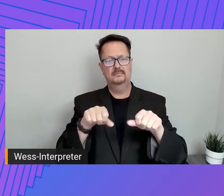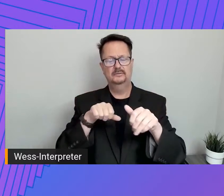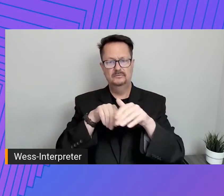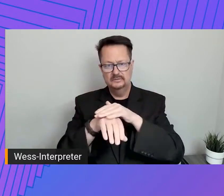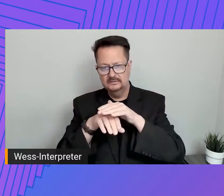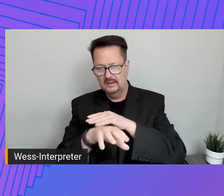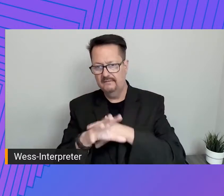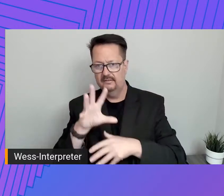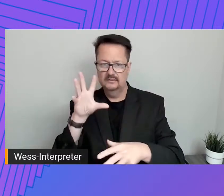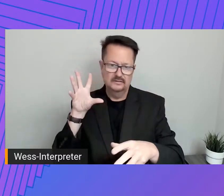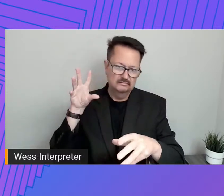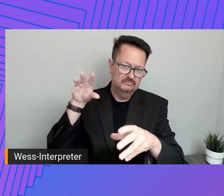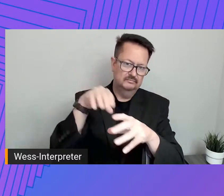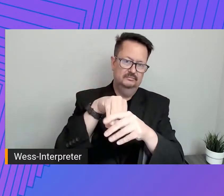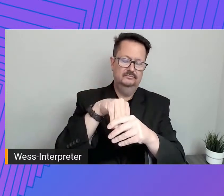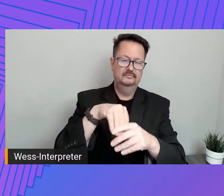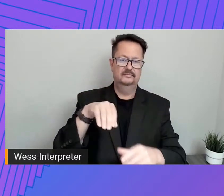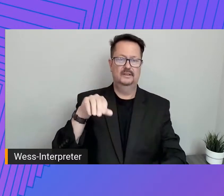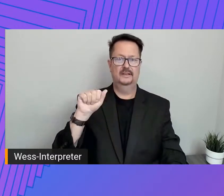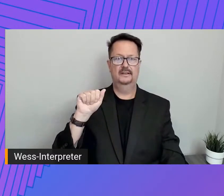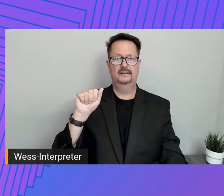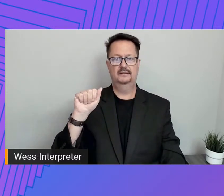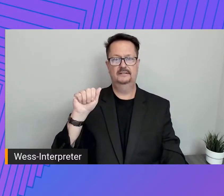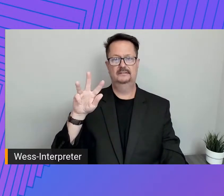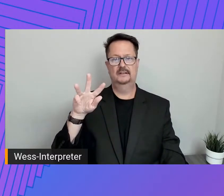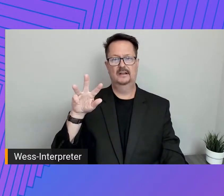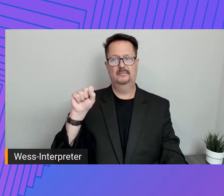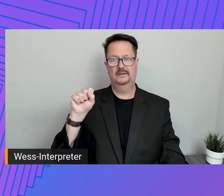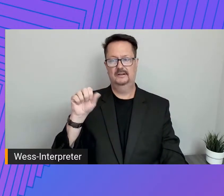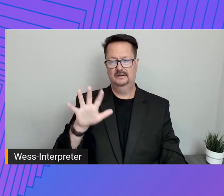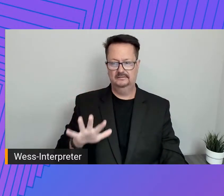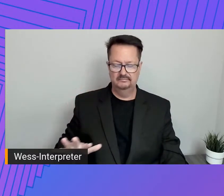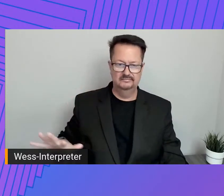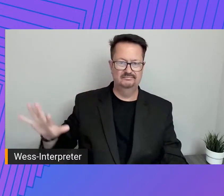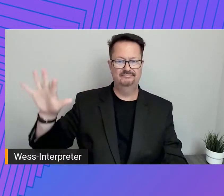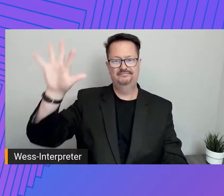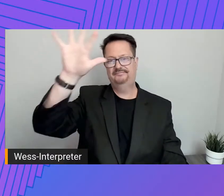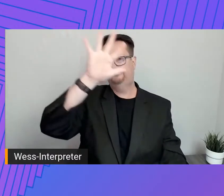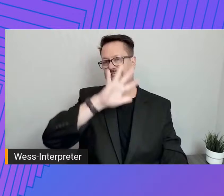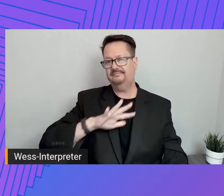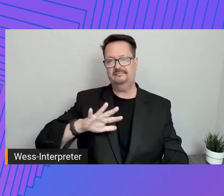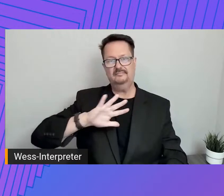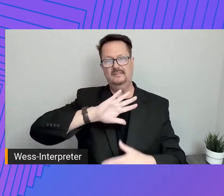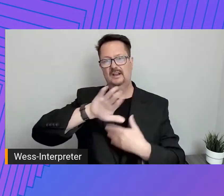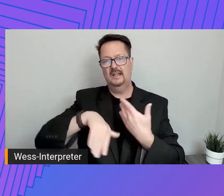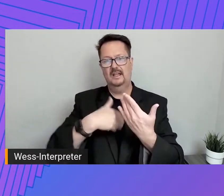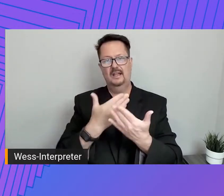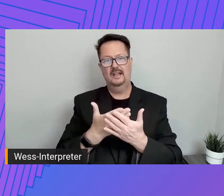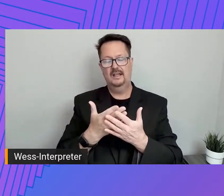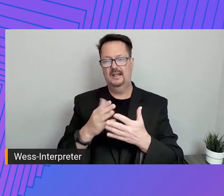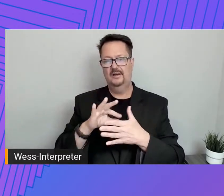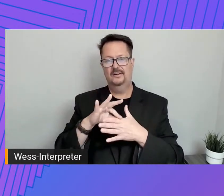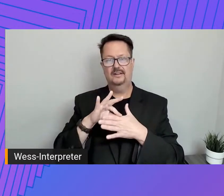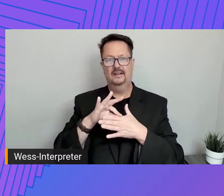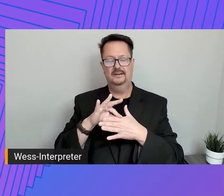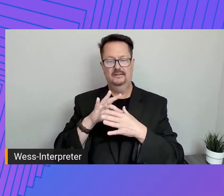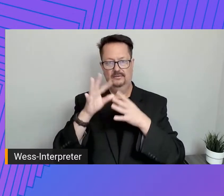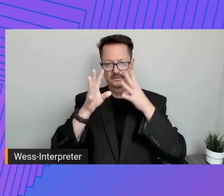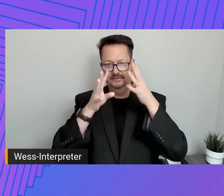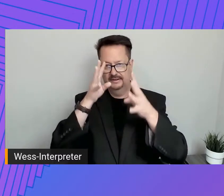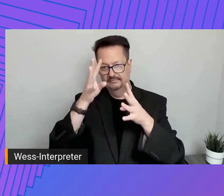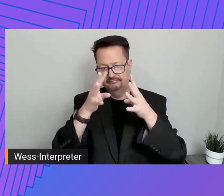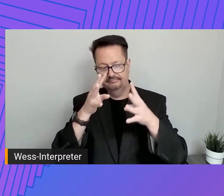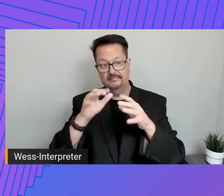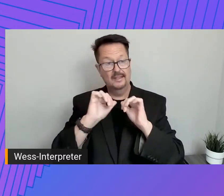with AWS. And that goes across all of the content we create. One of the ways that we try to do that is to make the